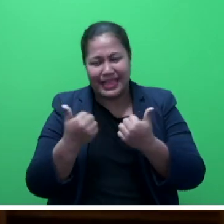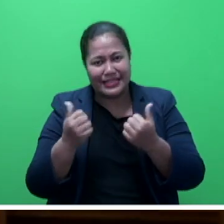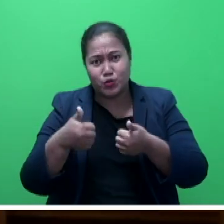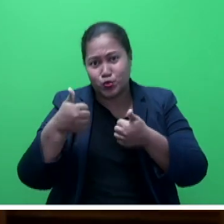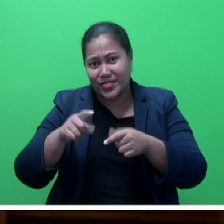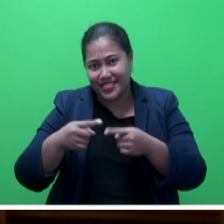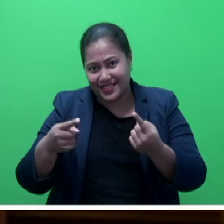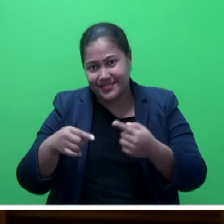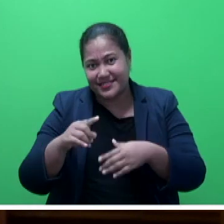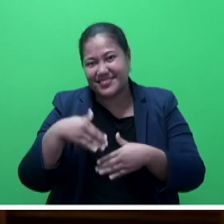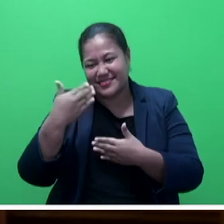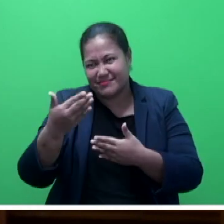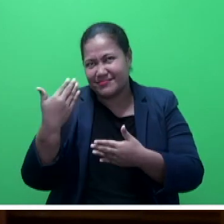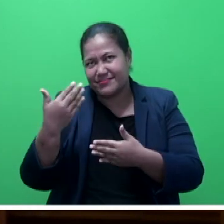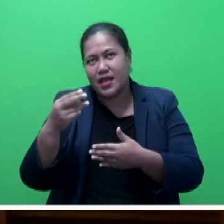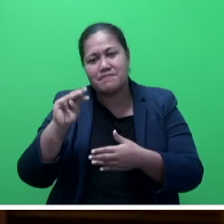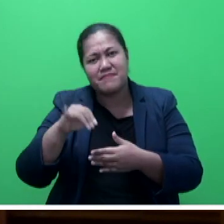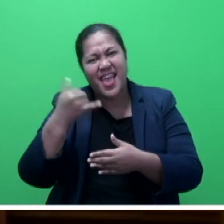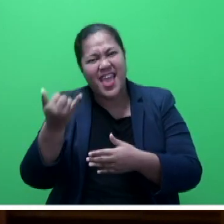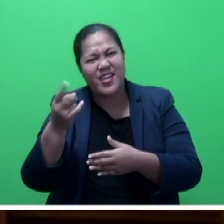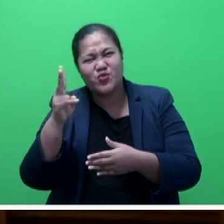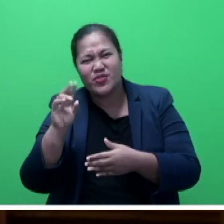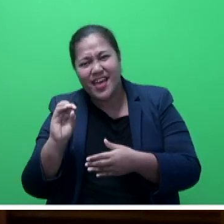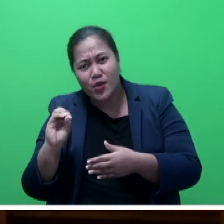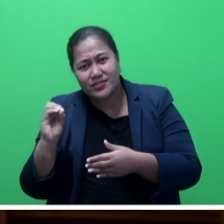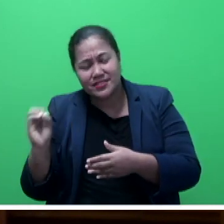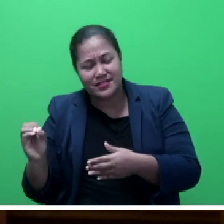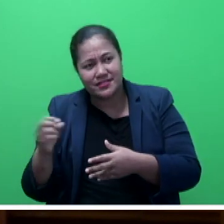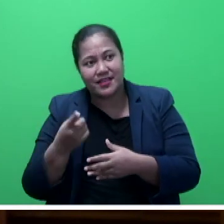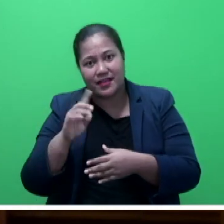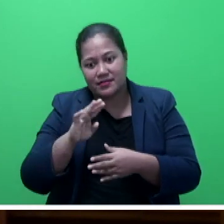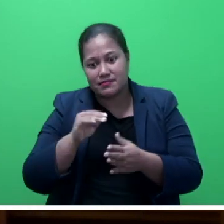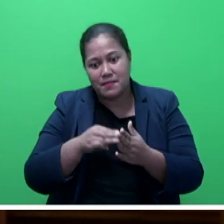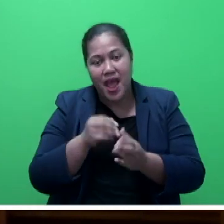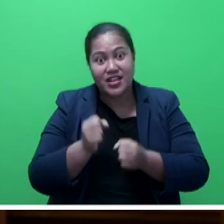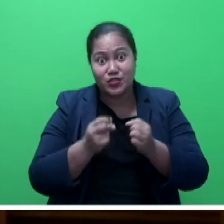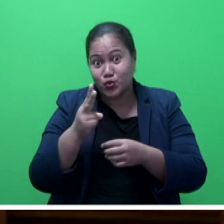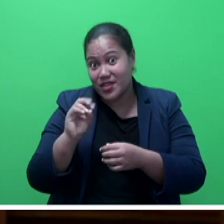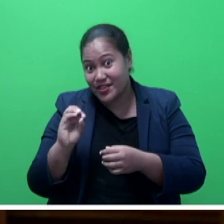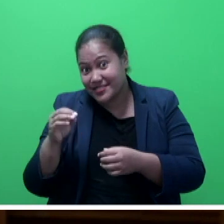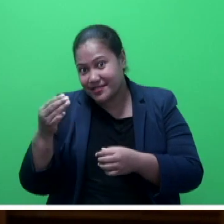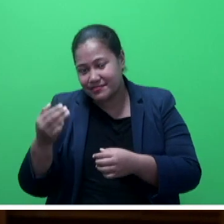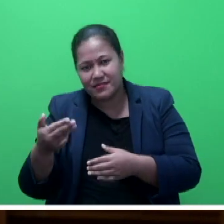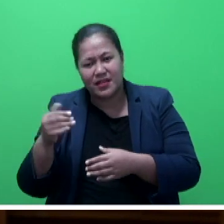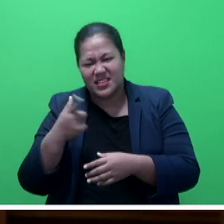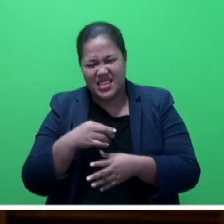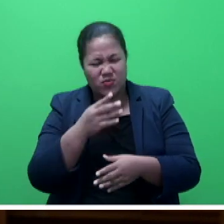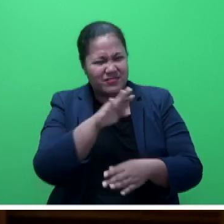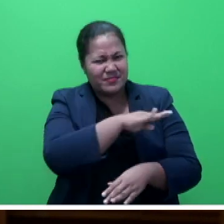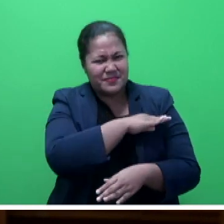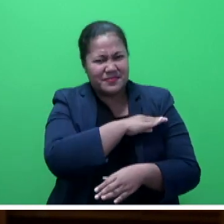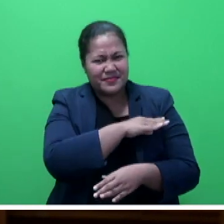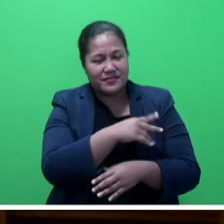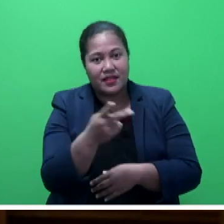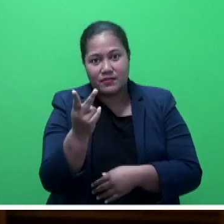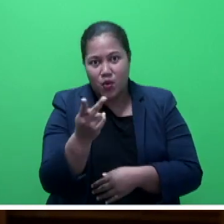May 2000 and March of 2001, he was appointed Prime Minister. Both times, Mr. Speaker, he